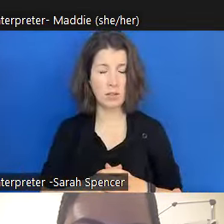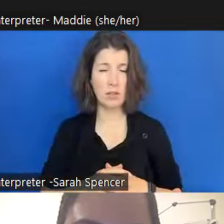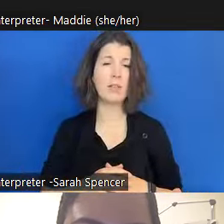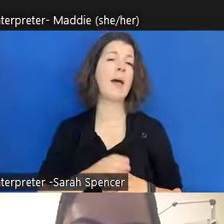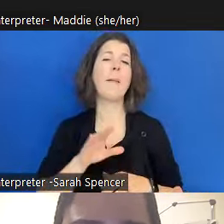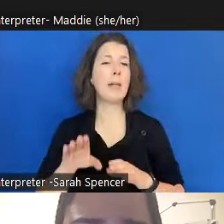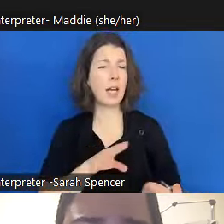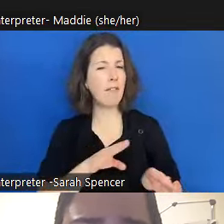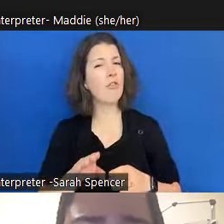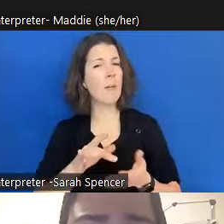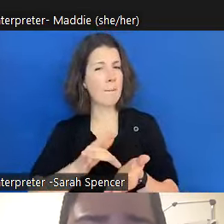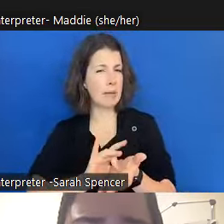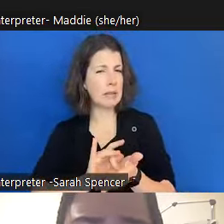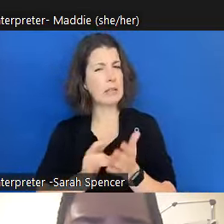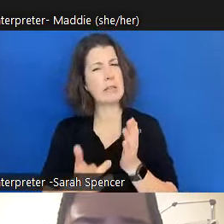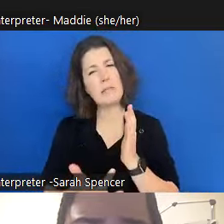medicine techniques.